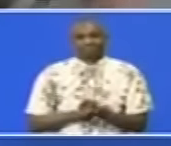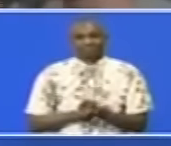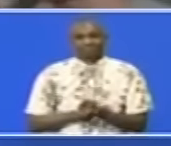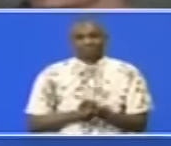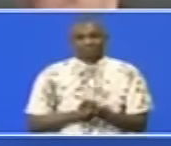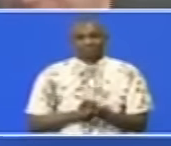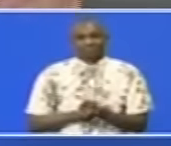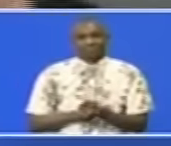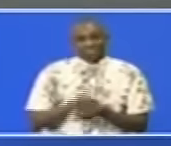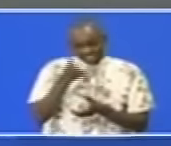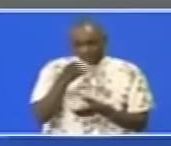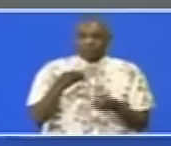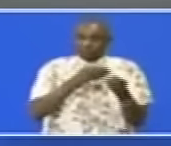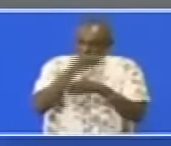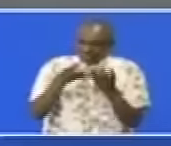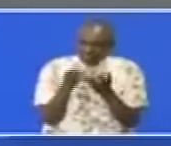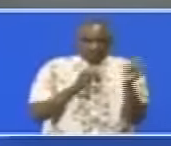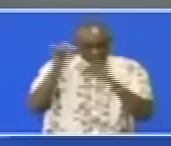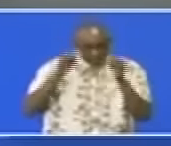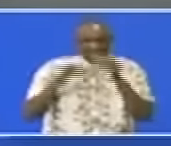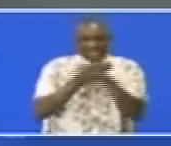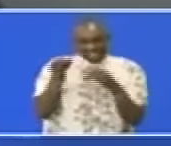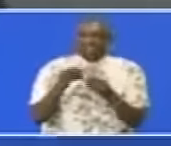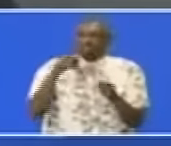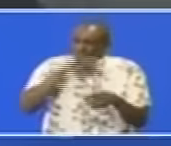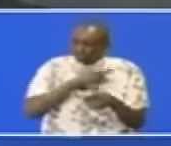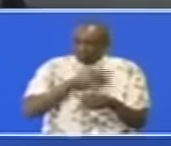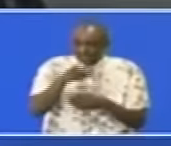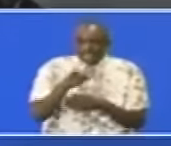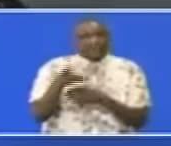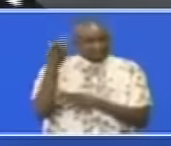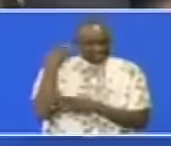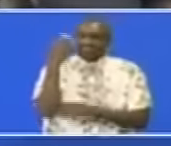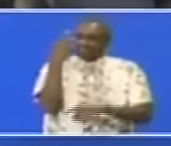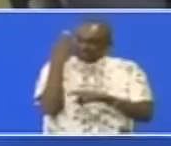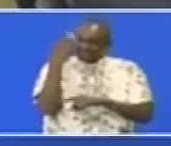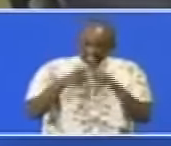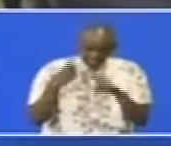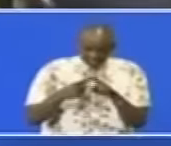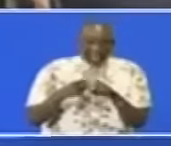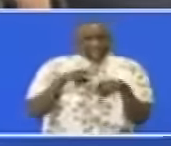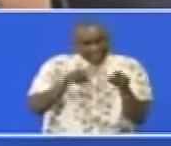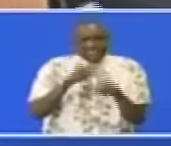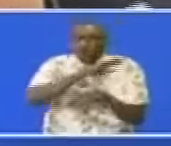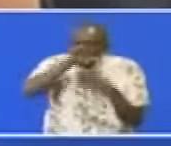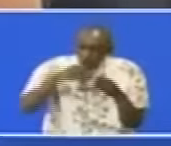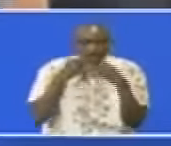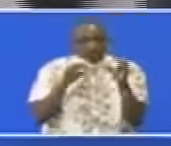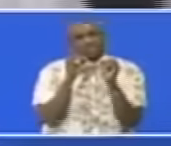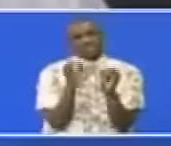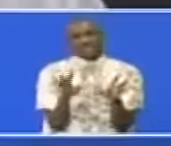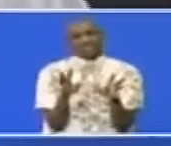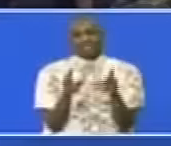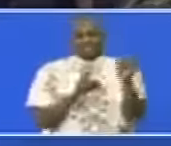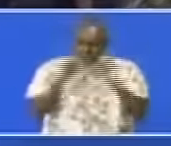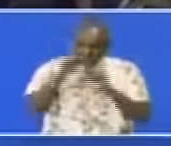Kenya's foreign exchange earners has been a pale shadow of itself in the past 3 years. However, not all is lost as Kenya's